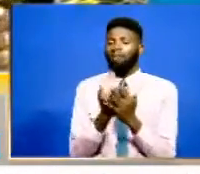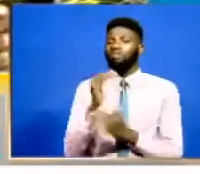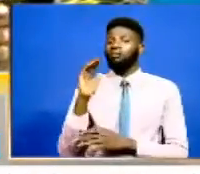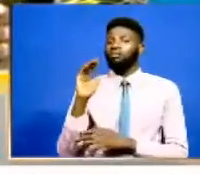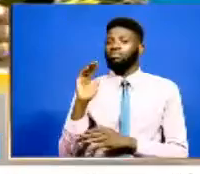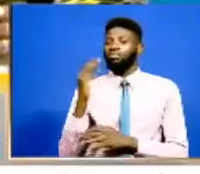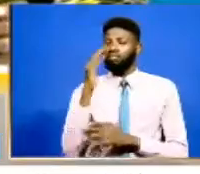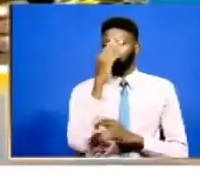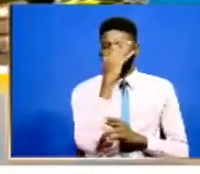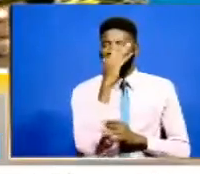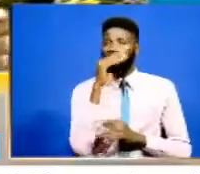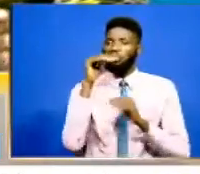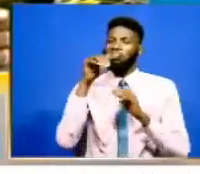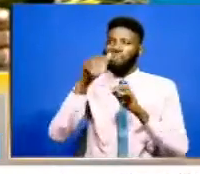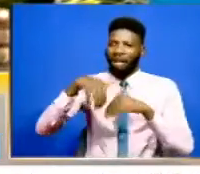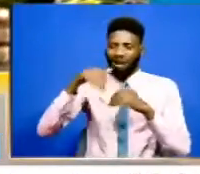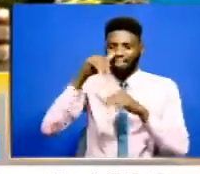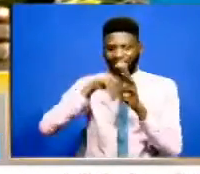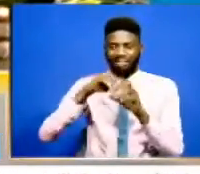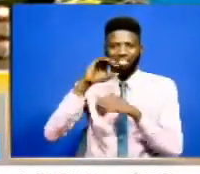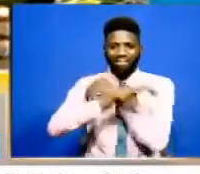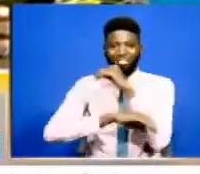countries seem to have followed suit.